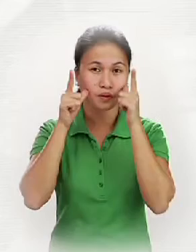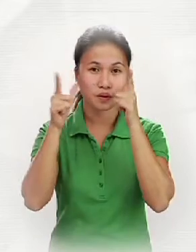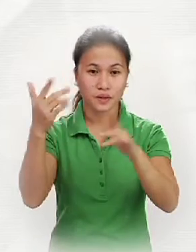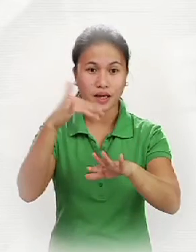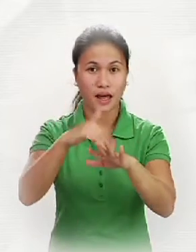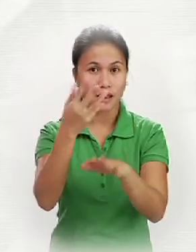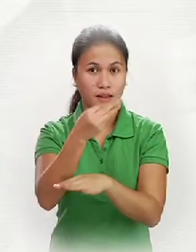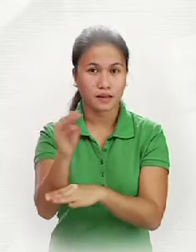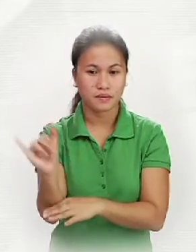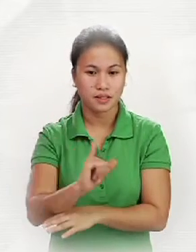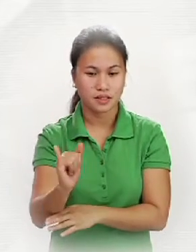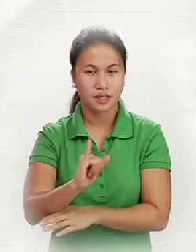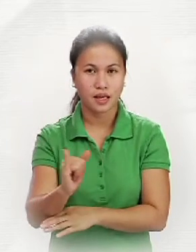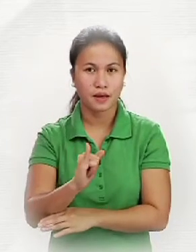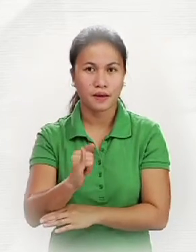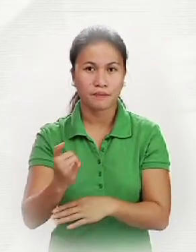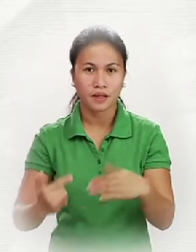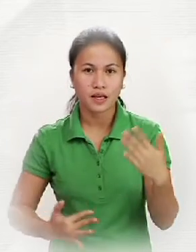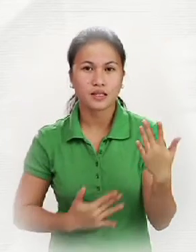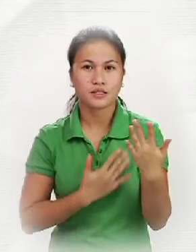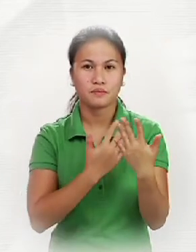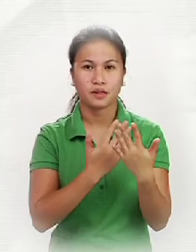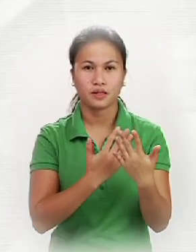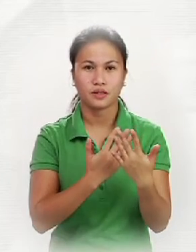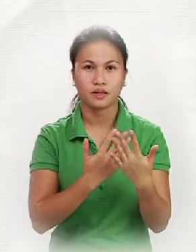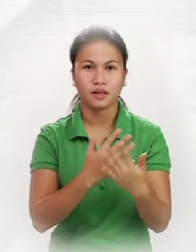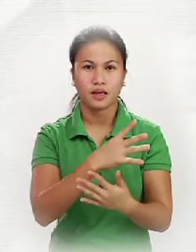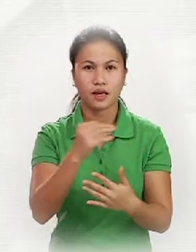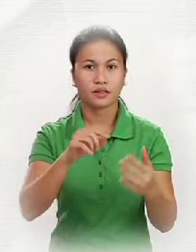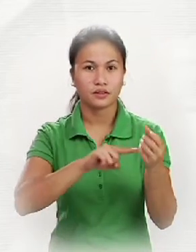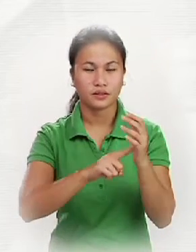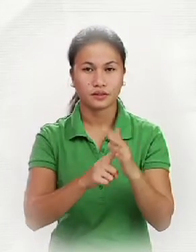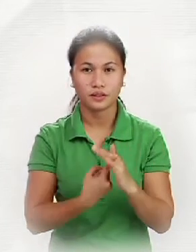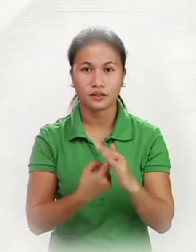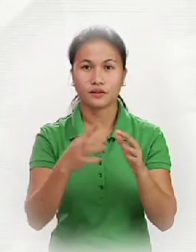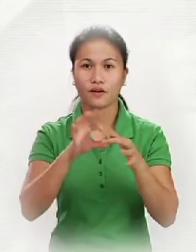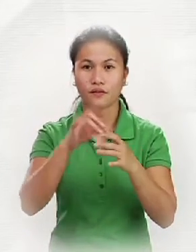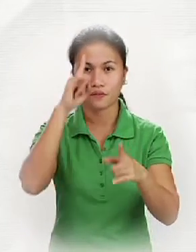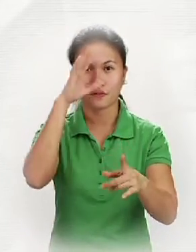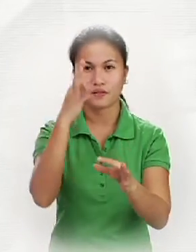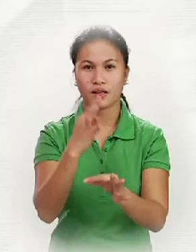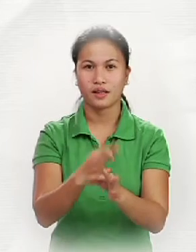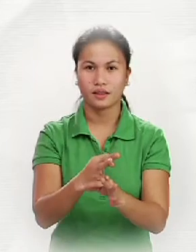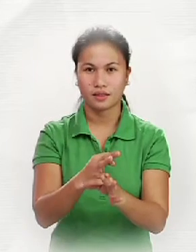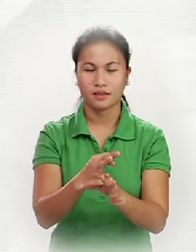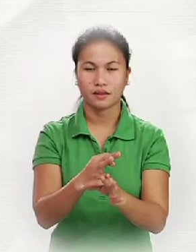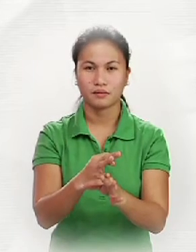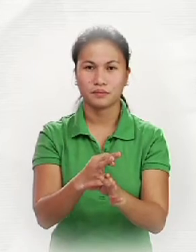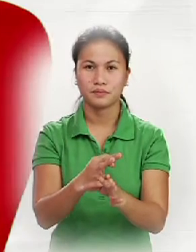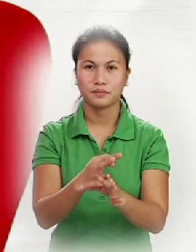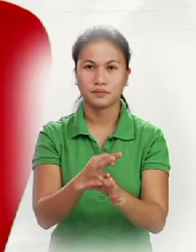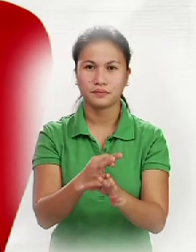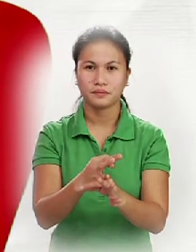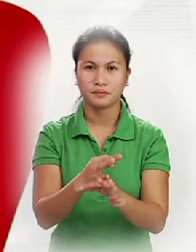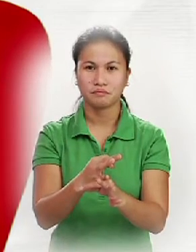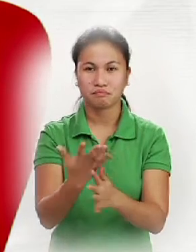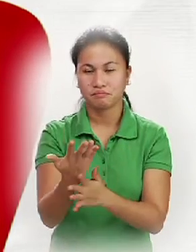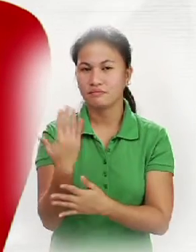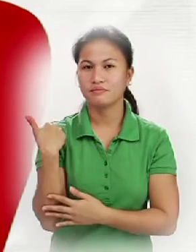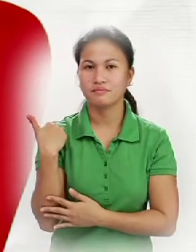inspiration, as the source of our strength, and as the perfecter of our faith.